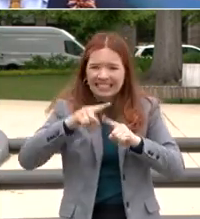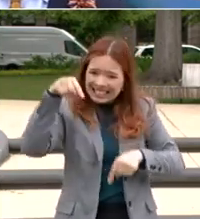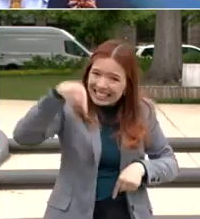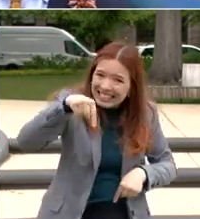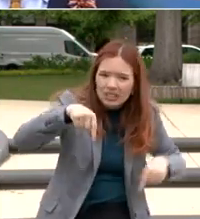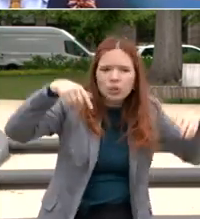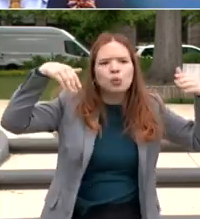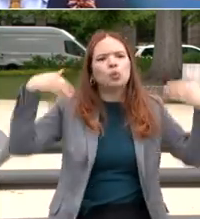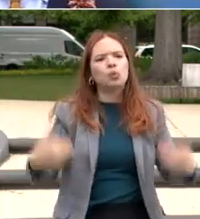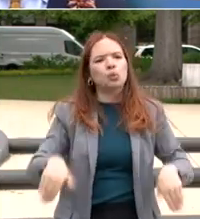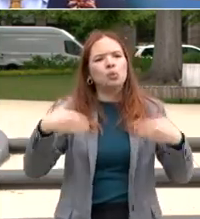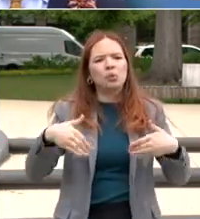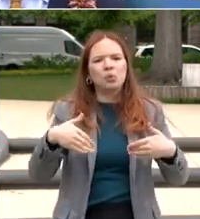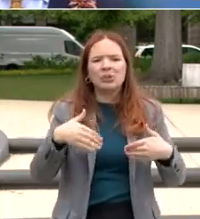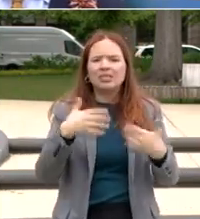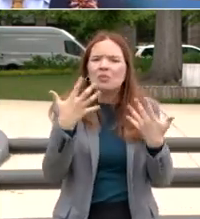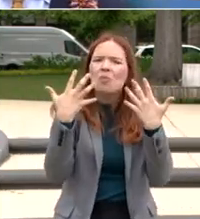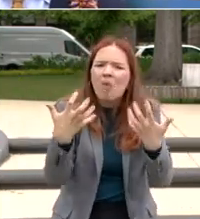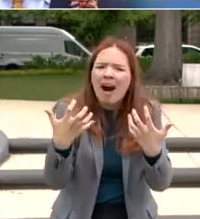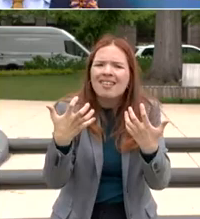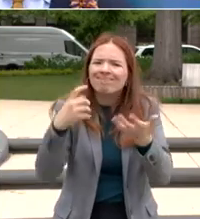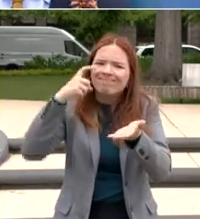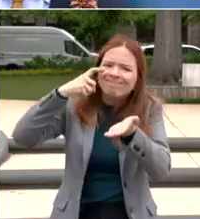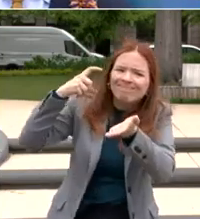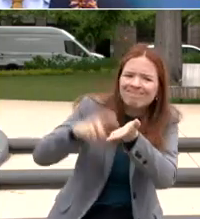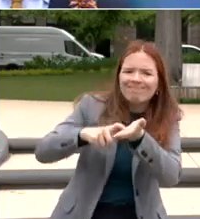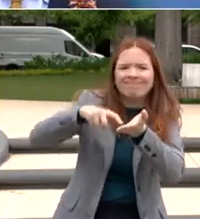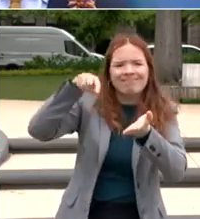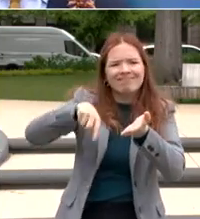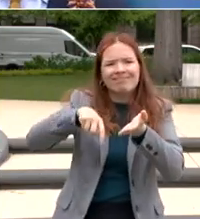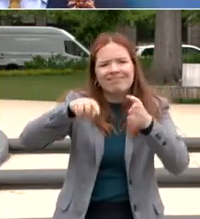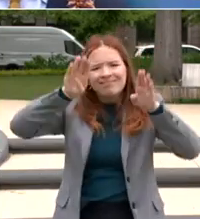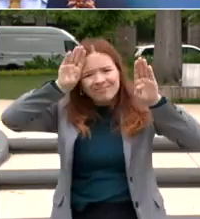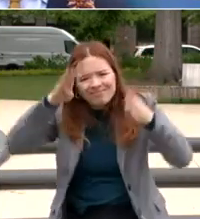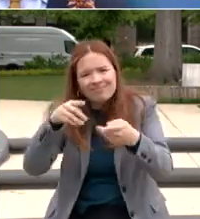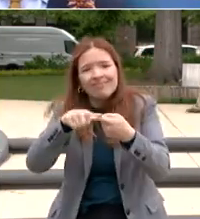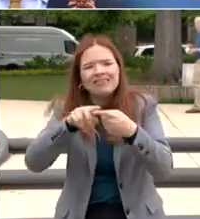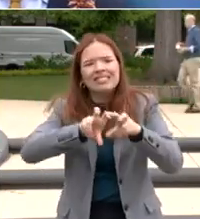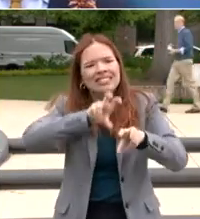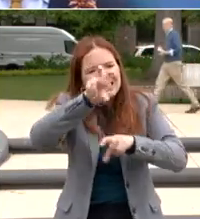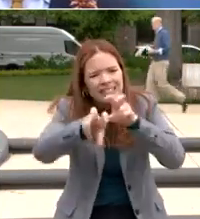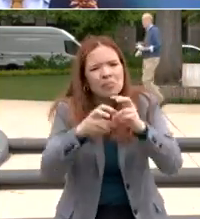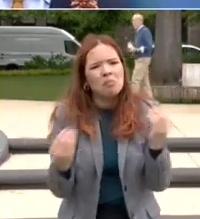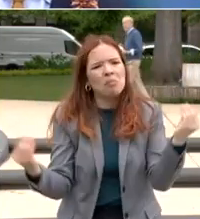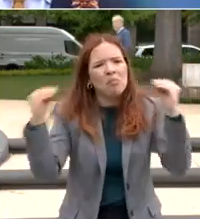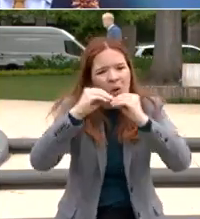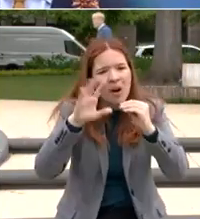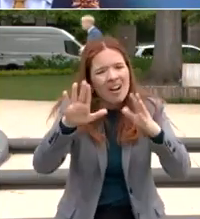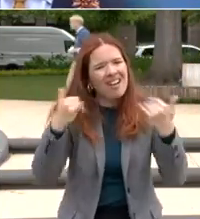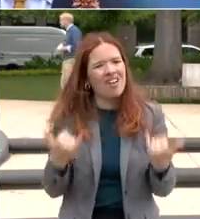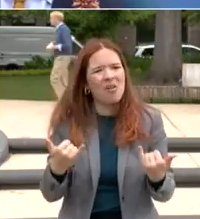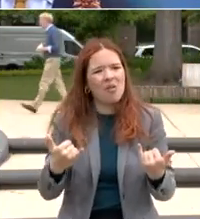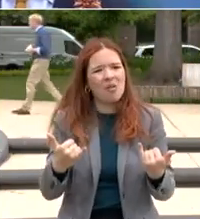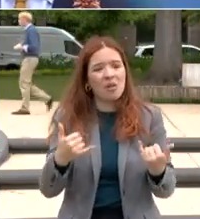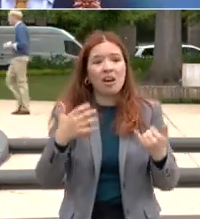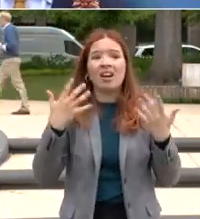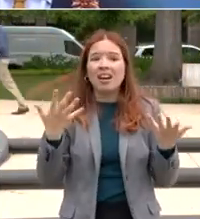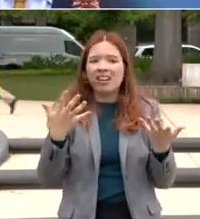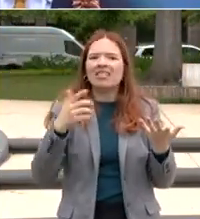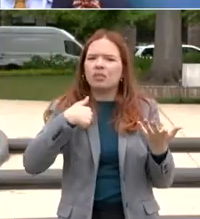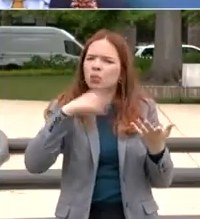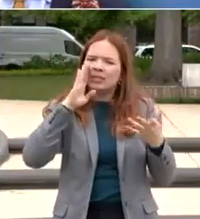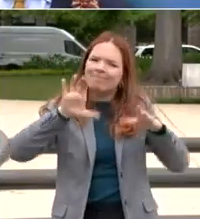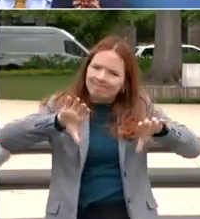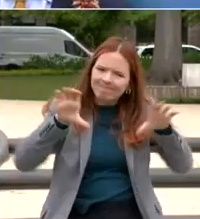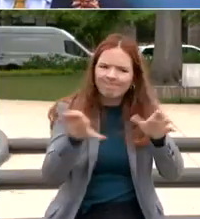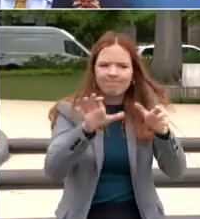is not inevitable. Without a focused investment for our downtown now, we will face the consequences for decades to